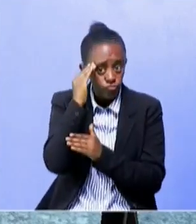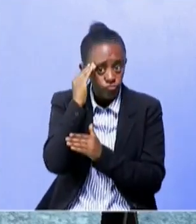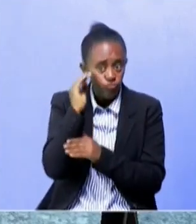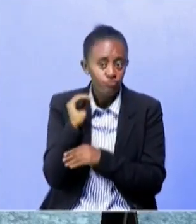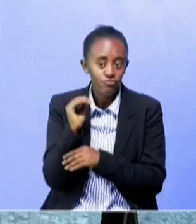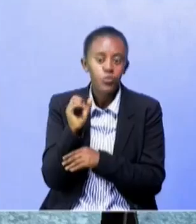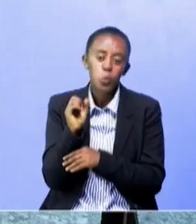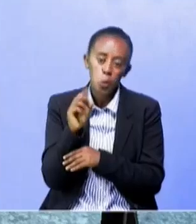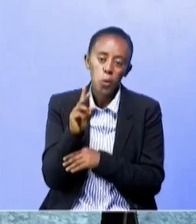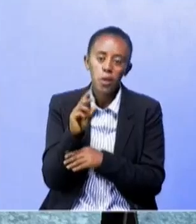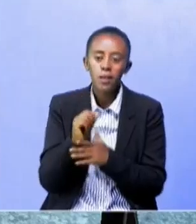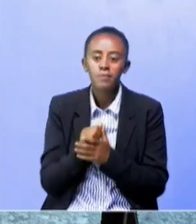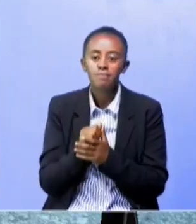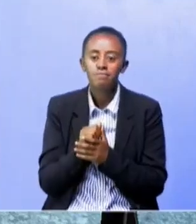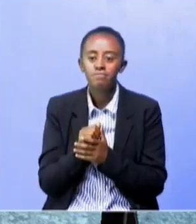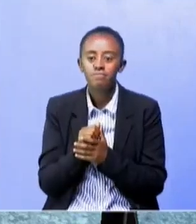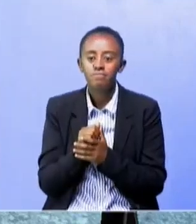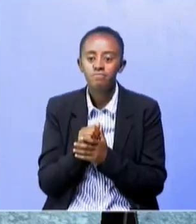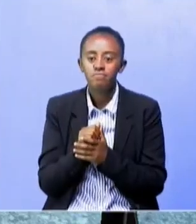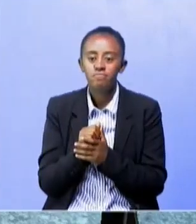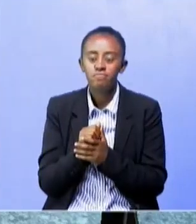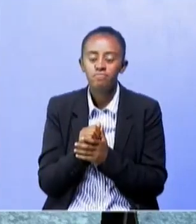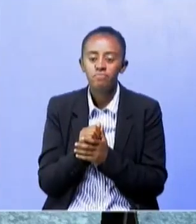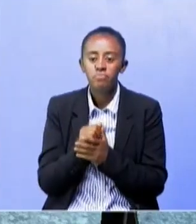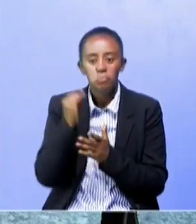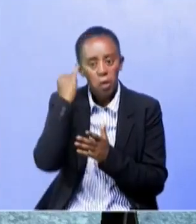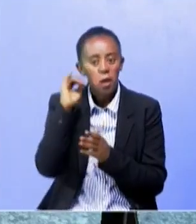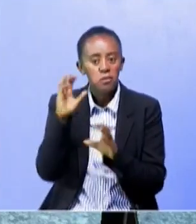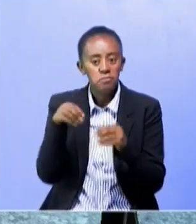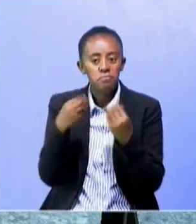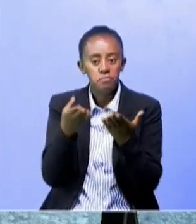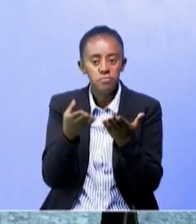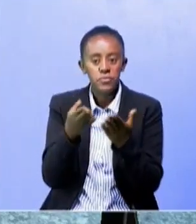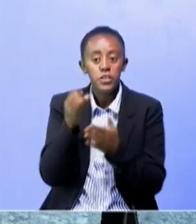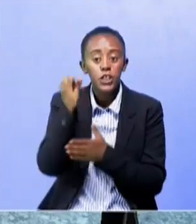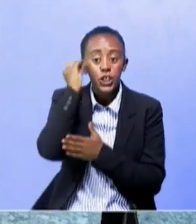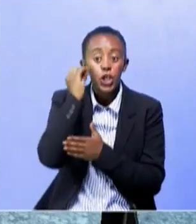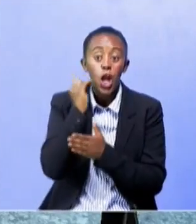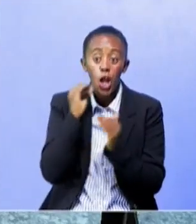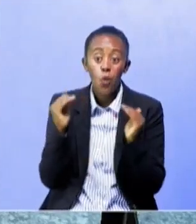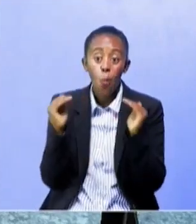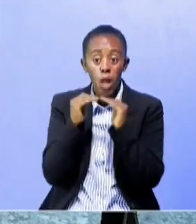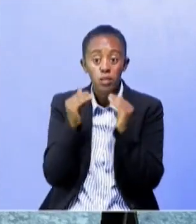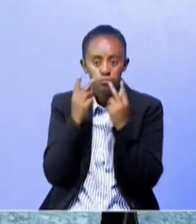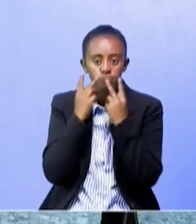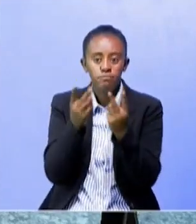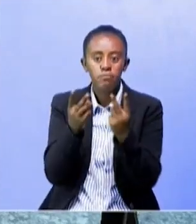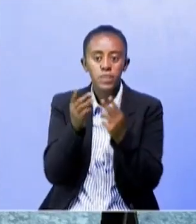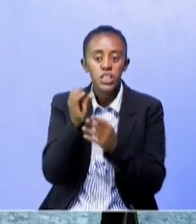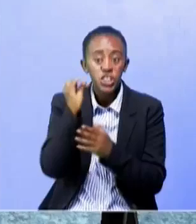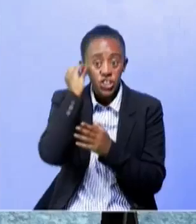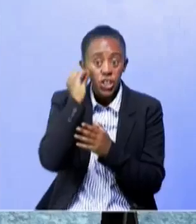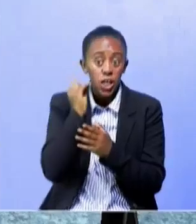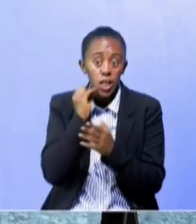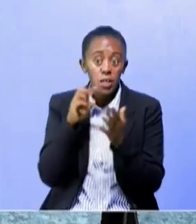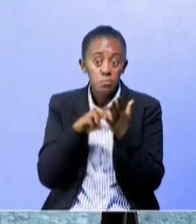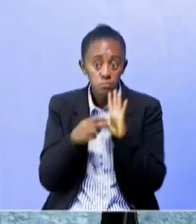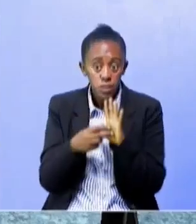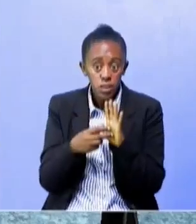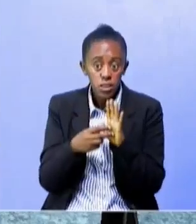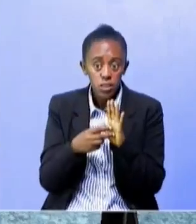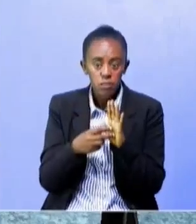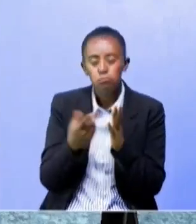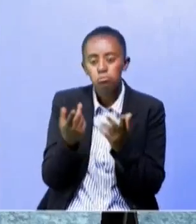would like to give you some just idea what gender equality means. Gender means it is a